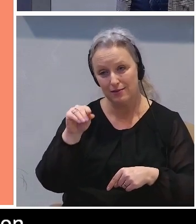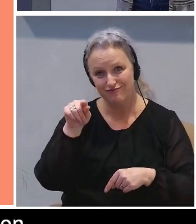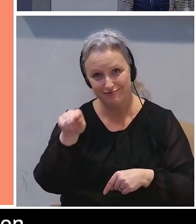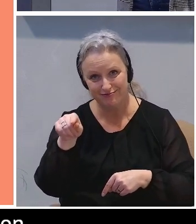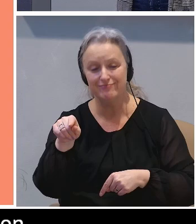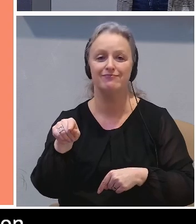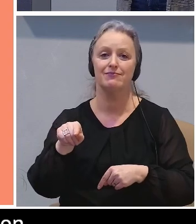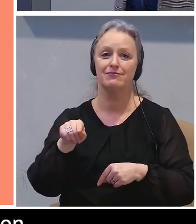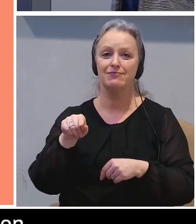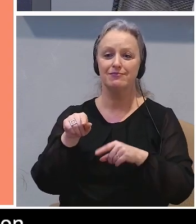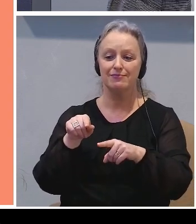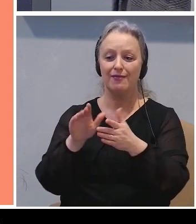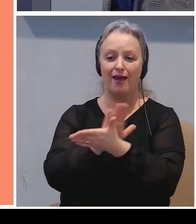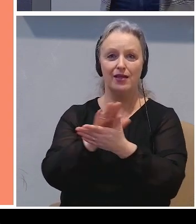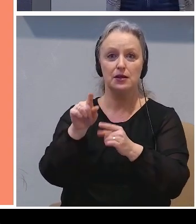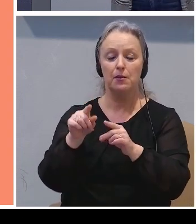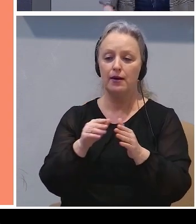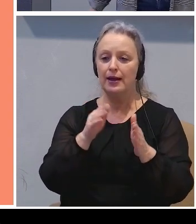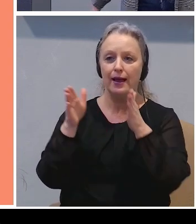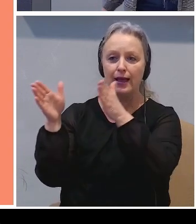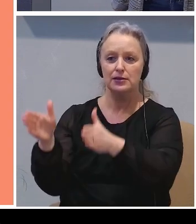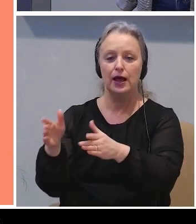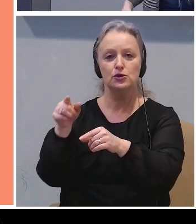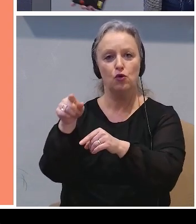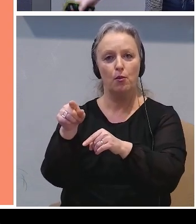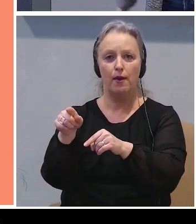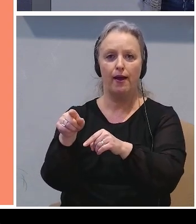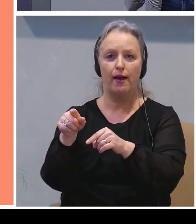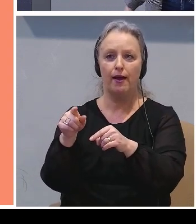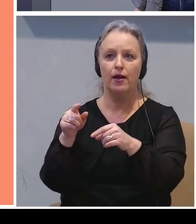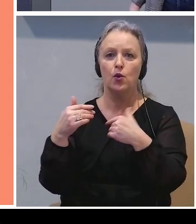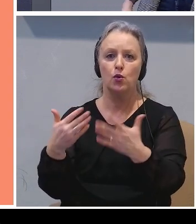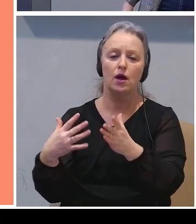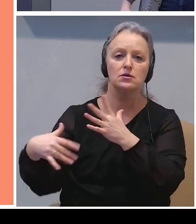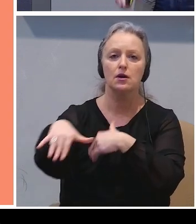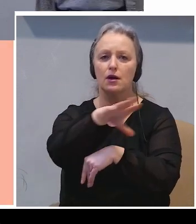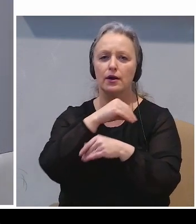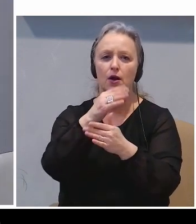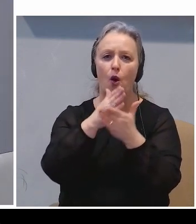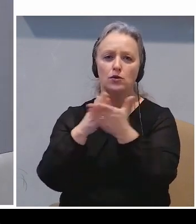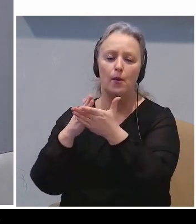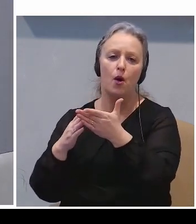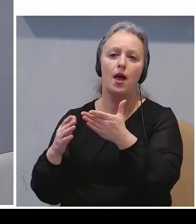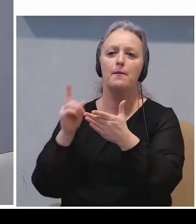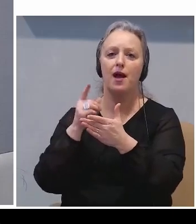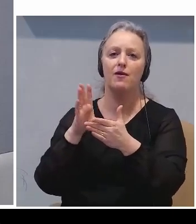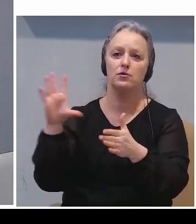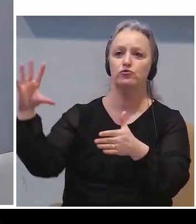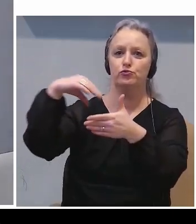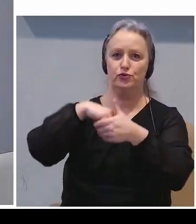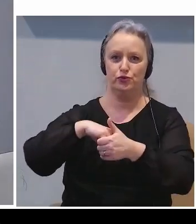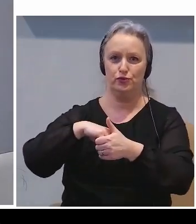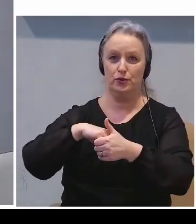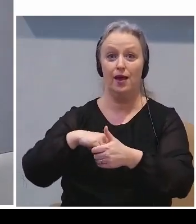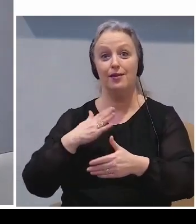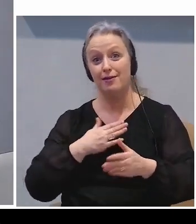on-site. Both are free. I invite you to go to Madrid, it's my hometown too, so beautiful town. If you want to visit, it's a good